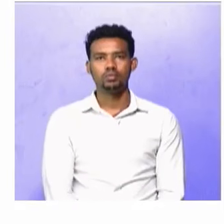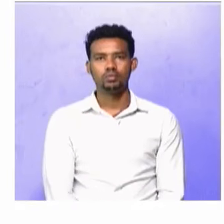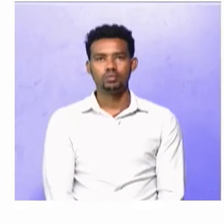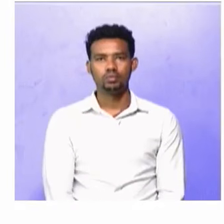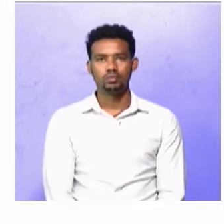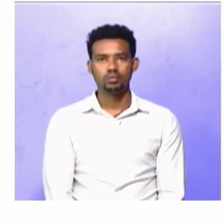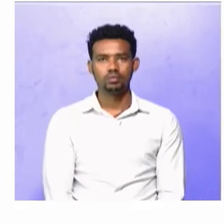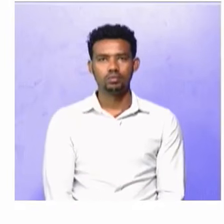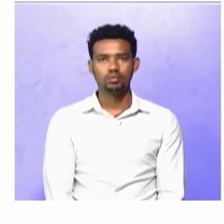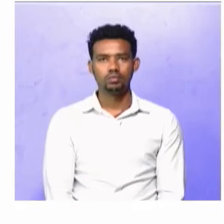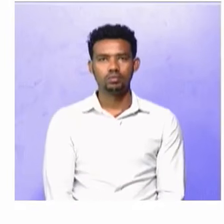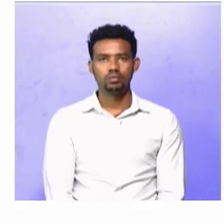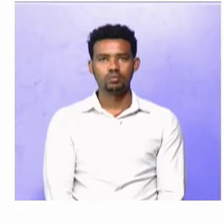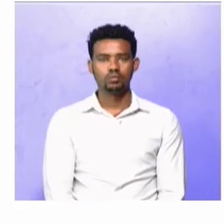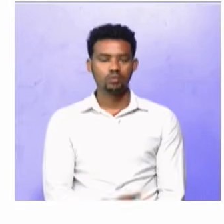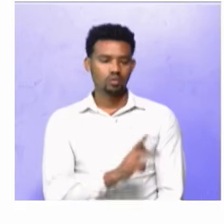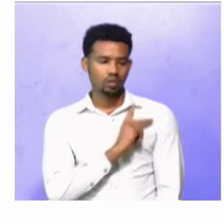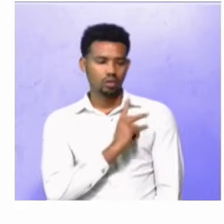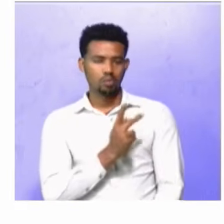power,